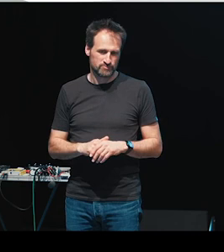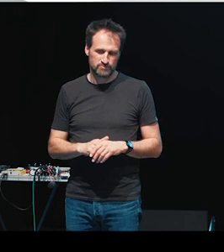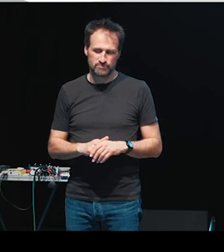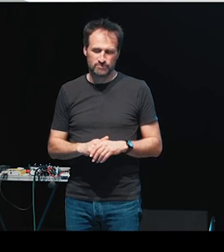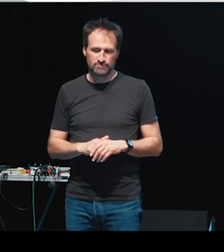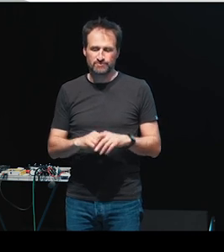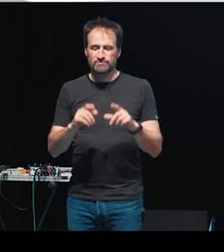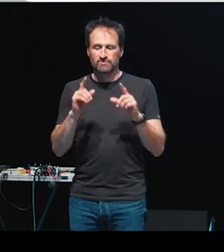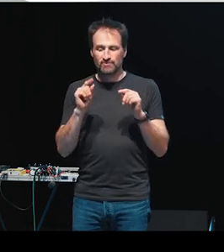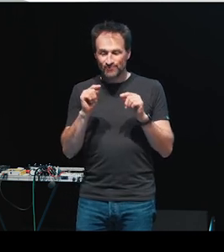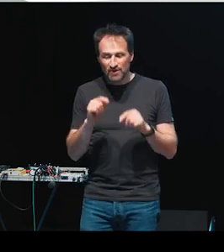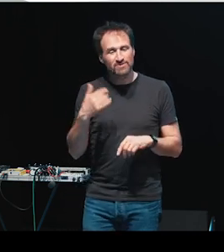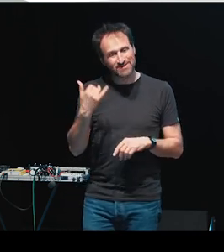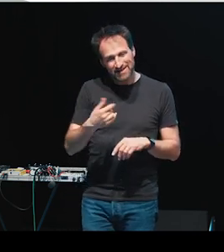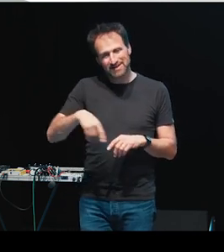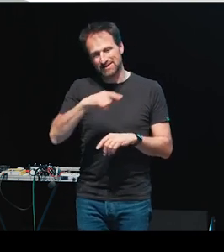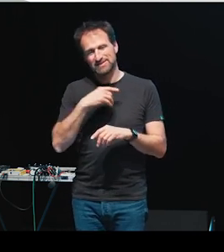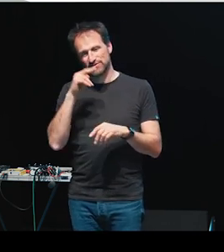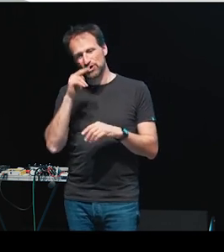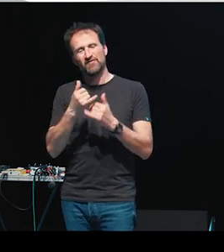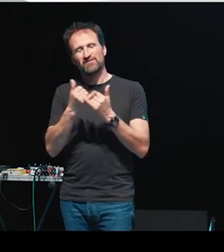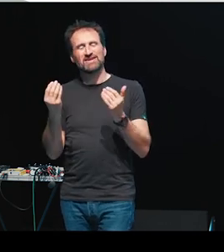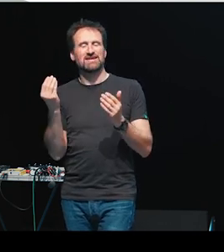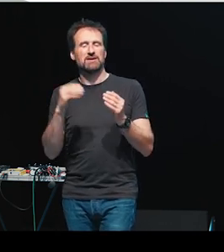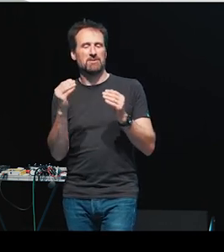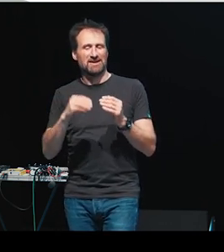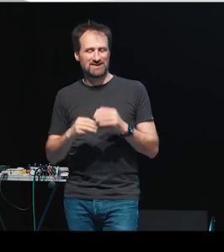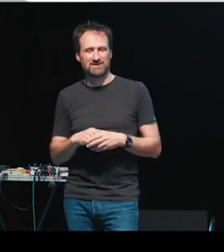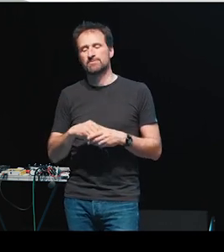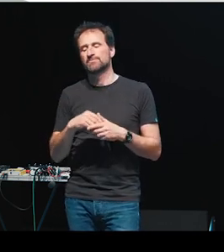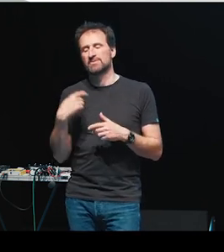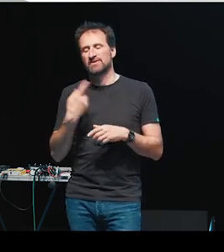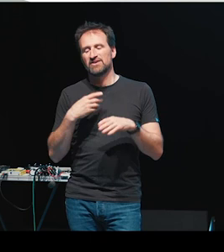All right, so now we're going to talk about how it's implemented. And we're not going to use WebSockets.